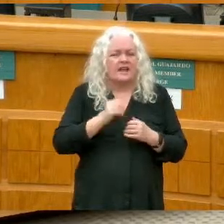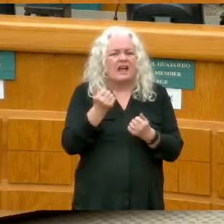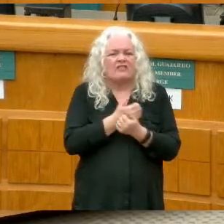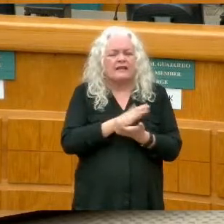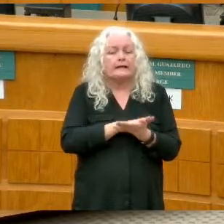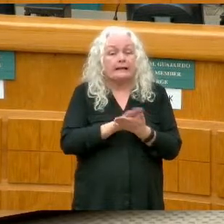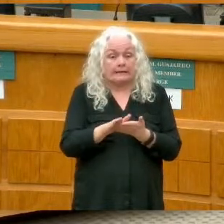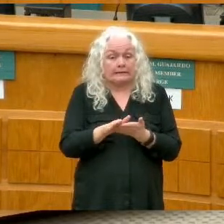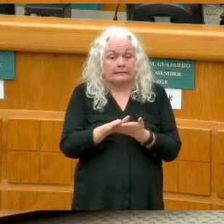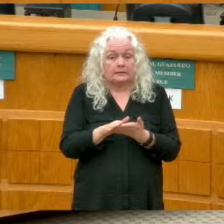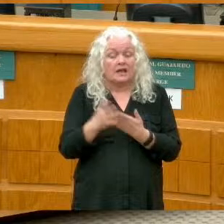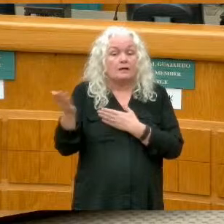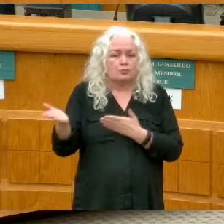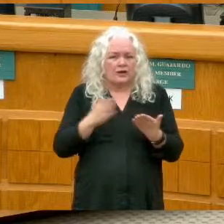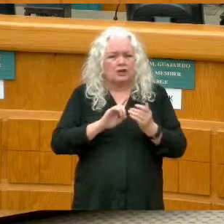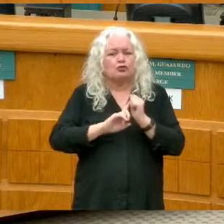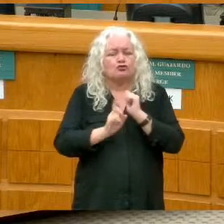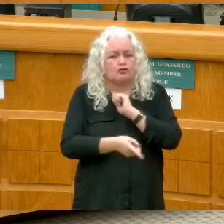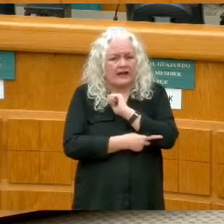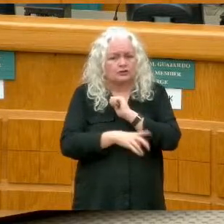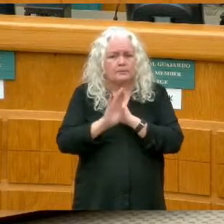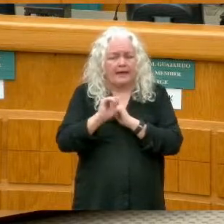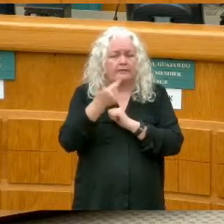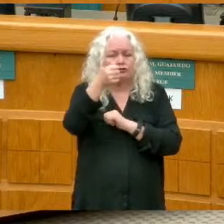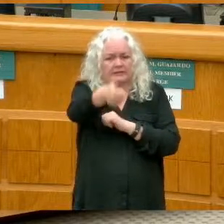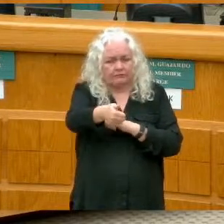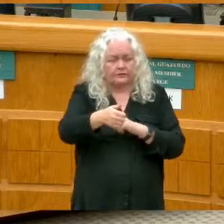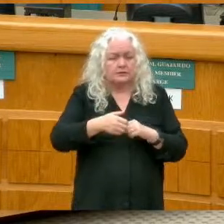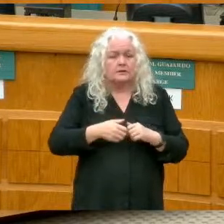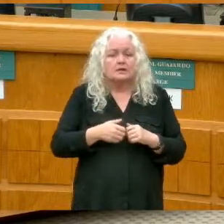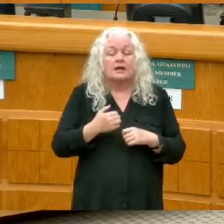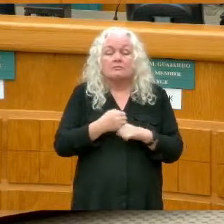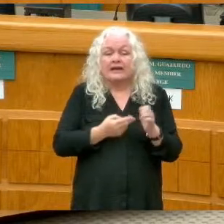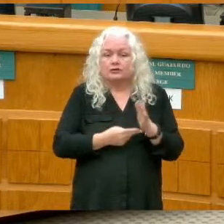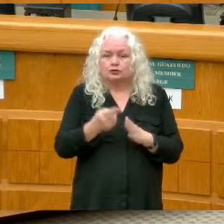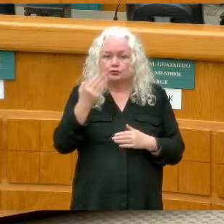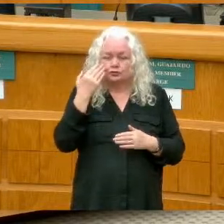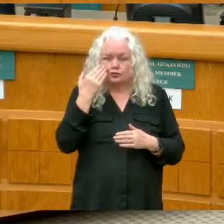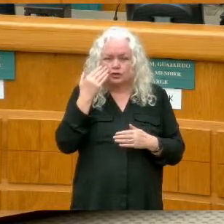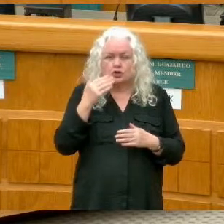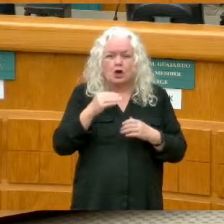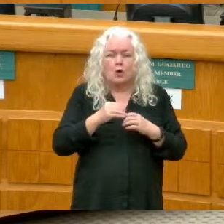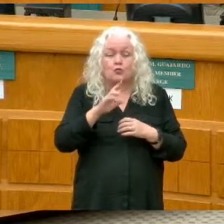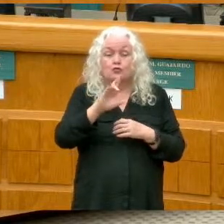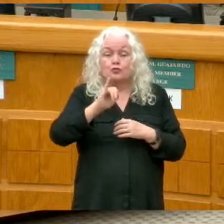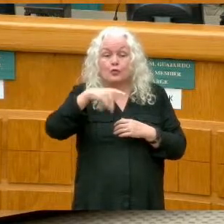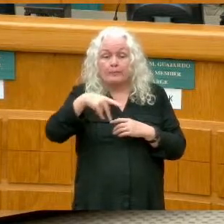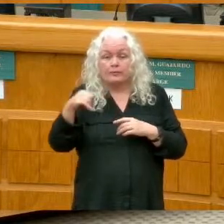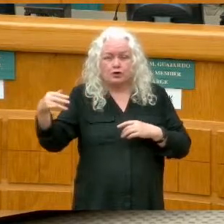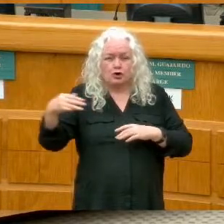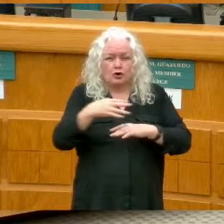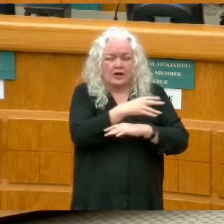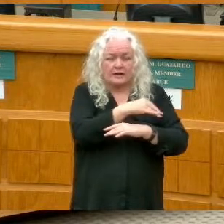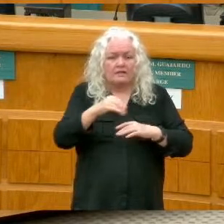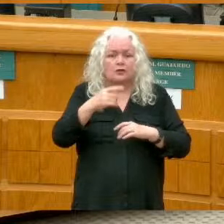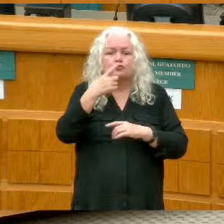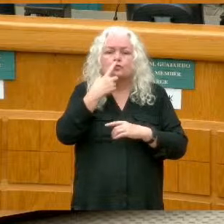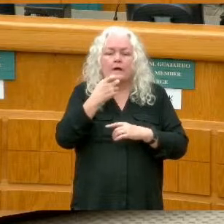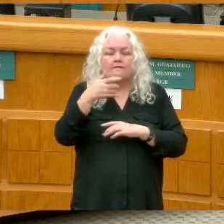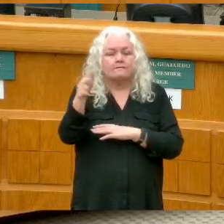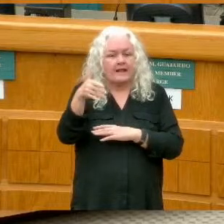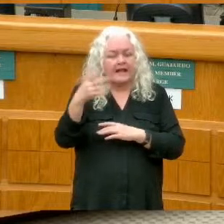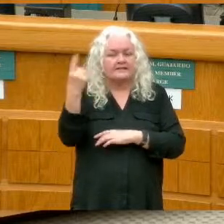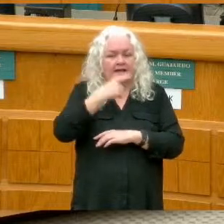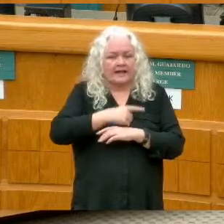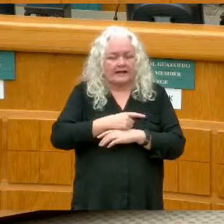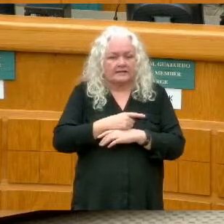out there. Bring your own trash bag if you need to. Make certain you know about our rip current safety in those red flag days. Enter